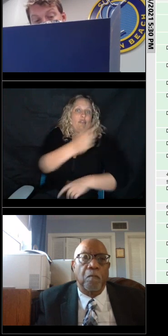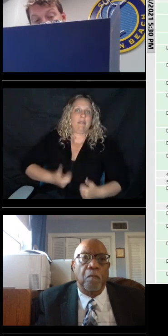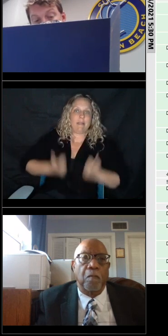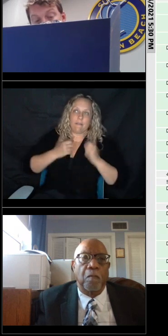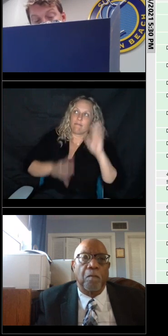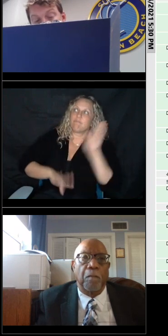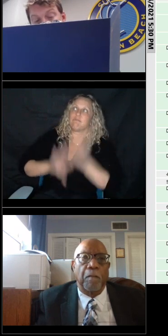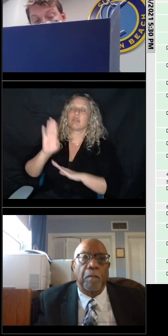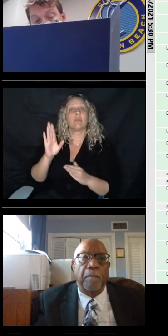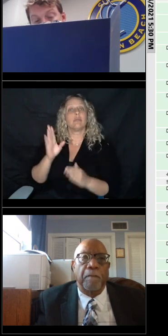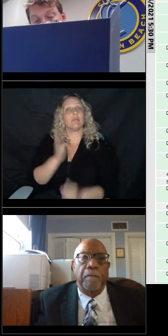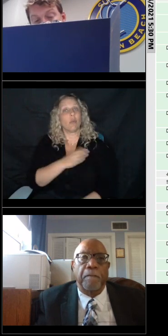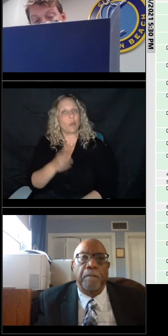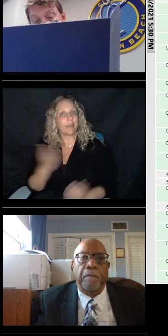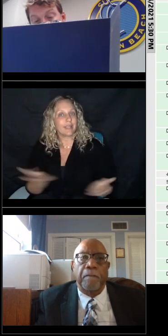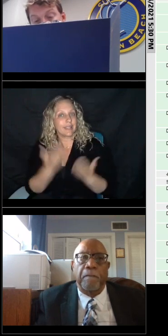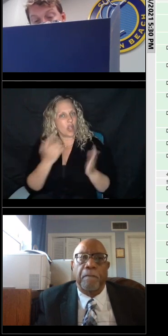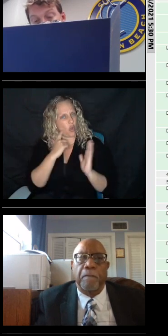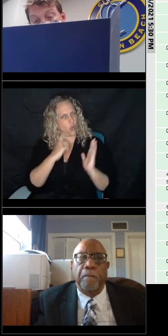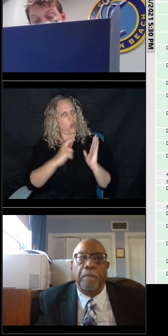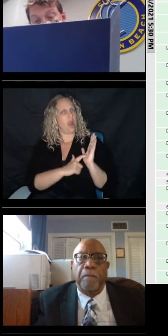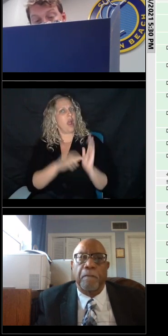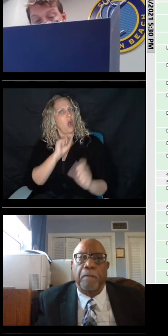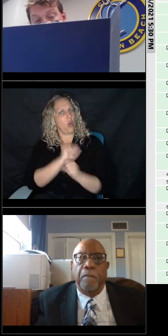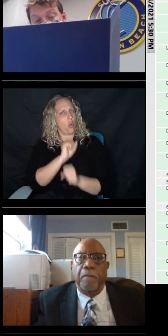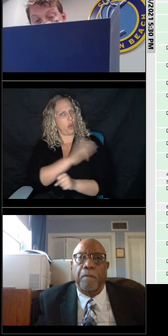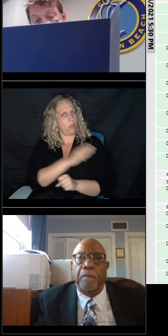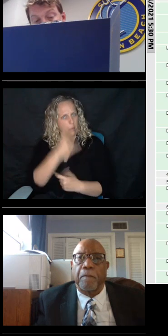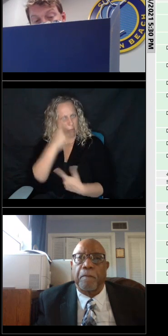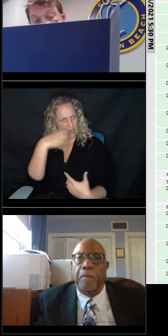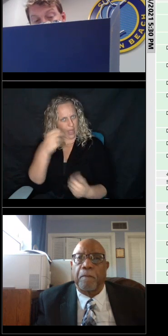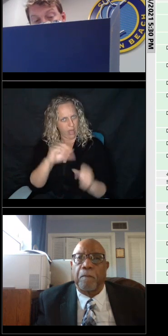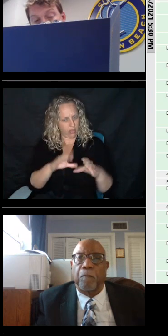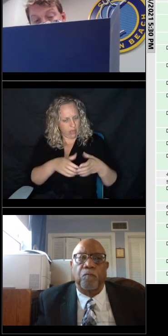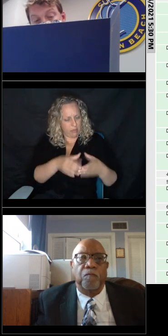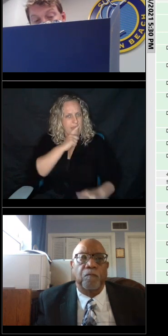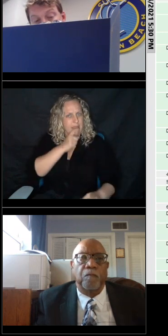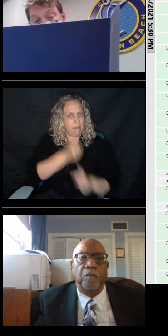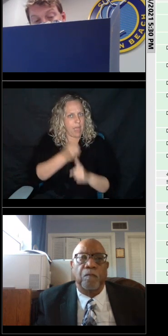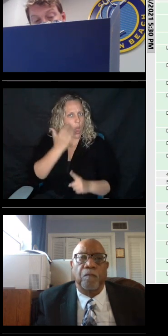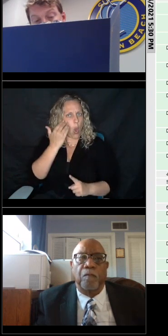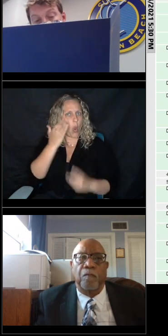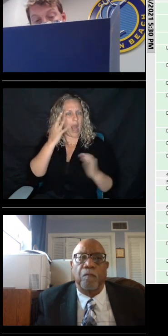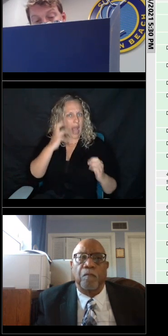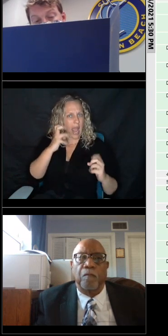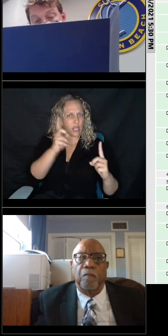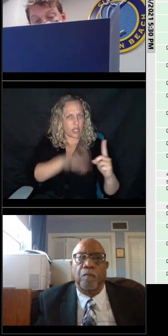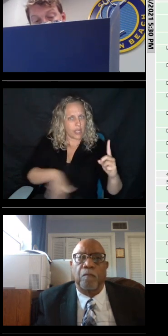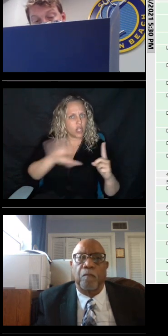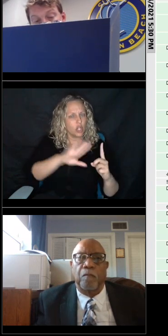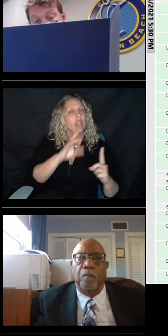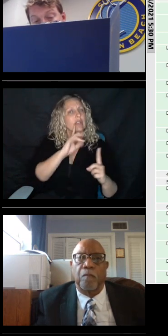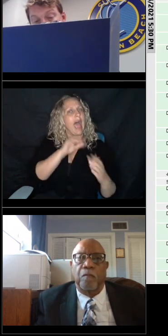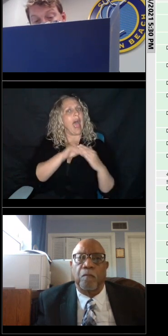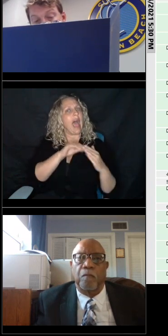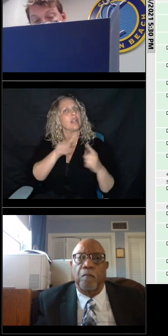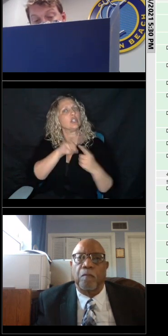And whereas the City of Boynton Beach recognizes the work of the Boynton Beach Mental Health Committee in impacting awareness and education, access